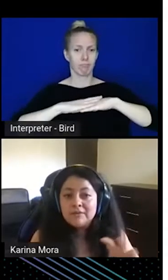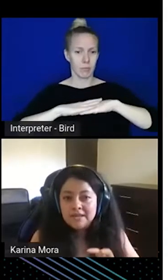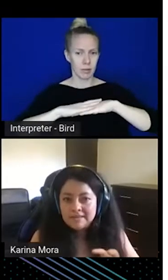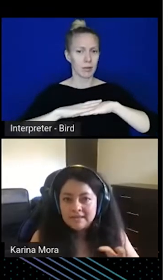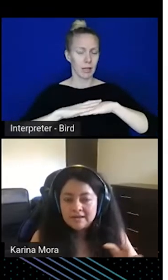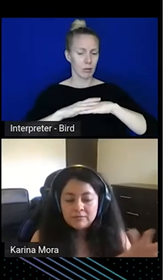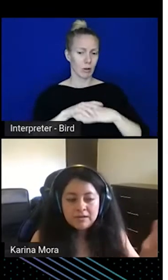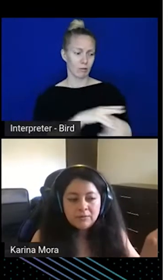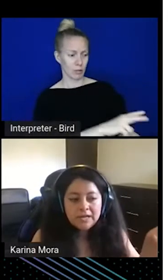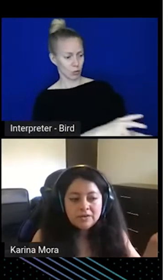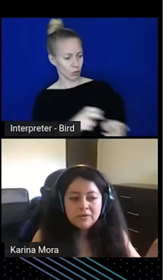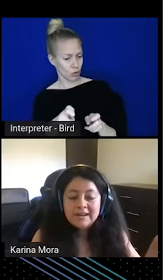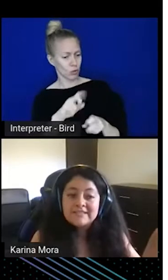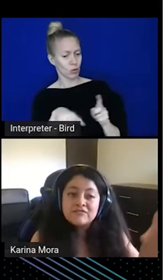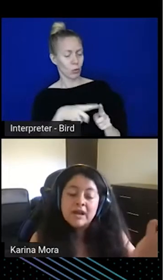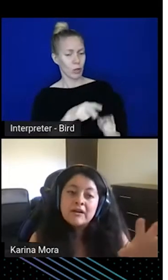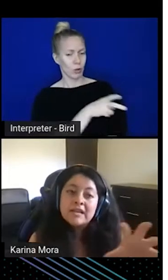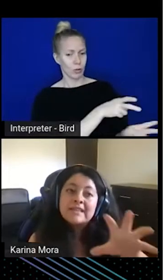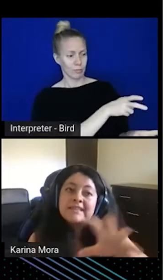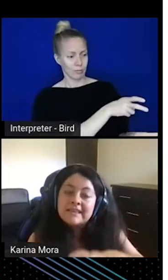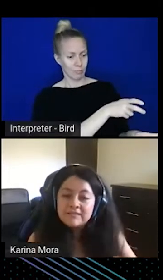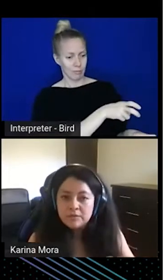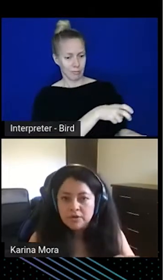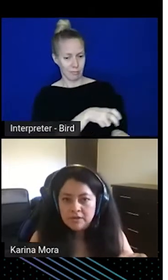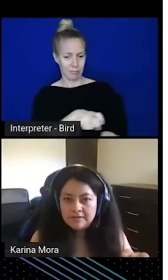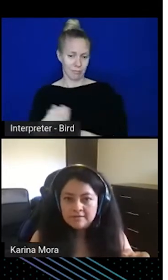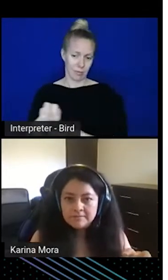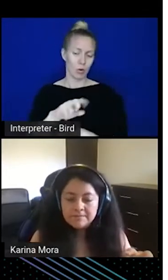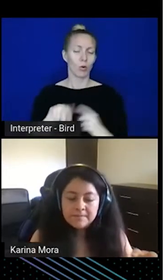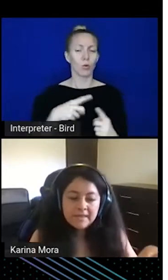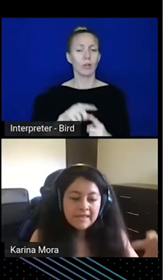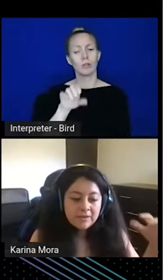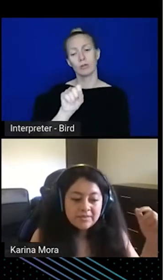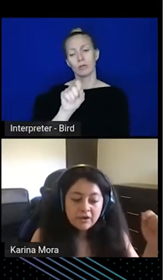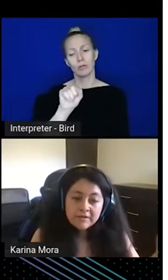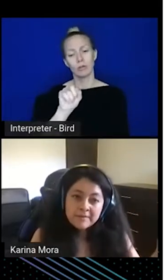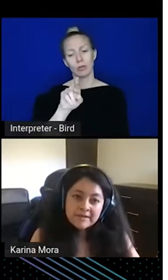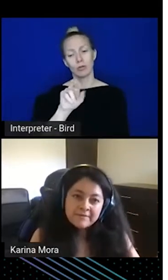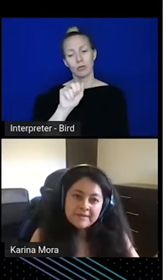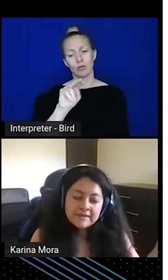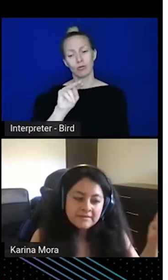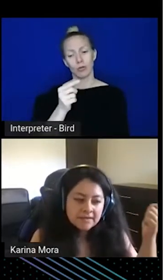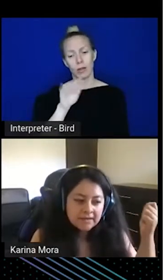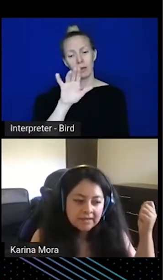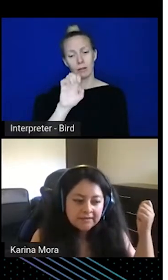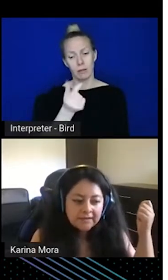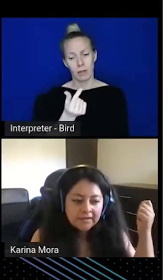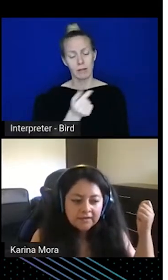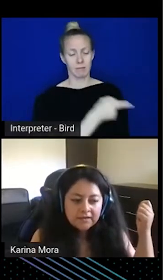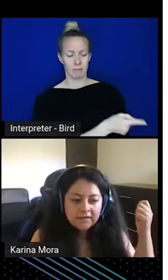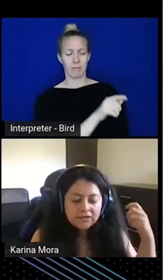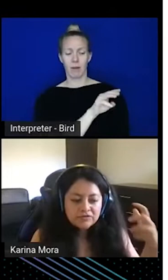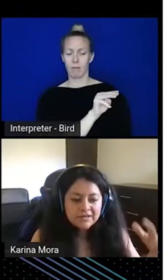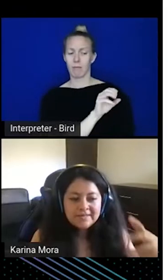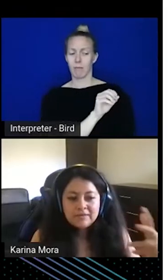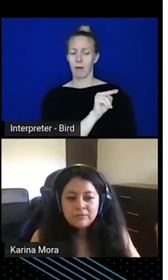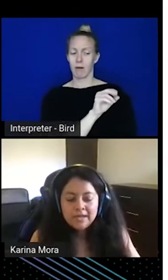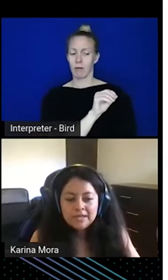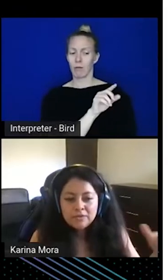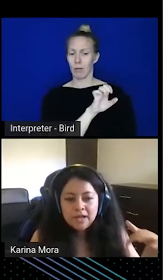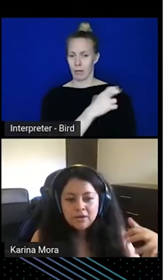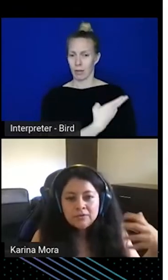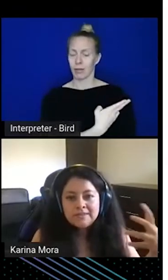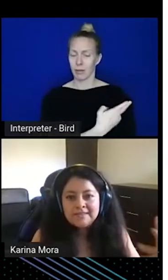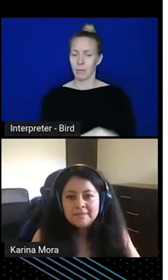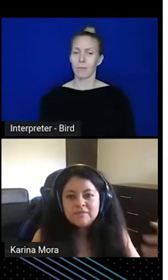are migrating, while you are strangling this monolith. The other benefit I see is that usually that